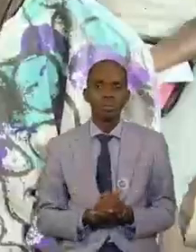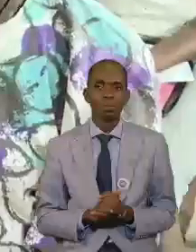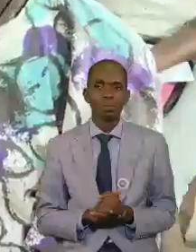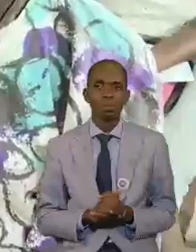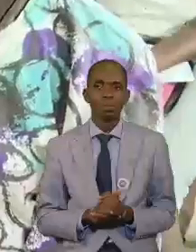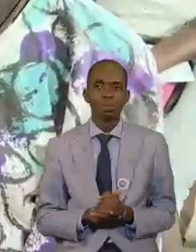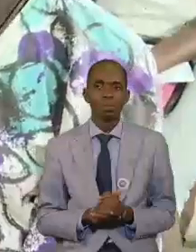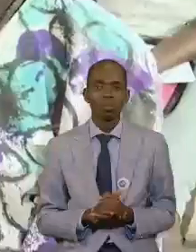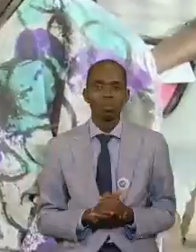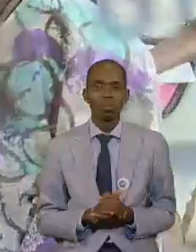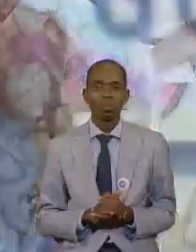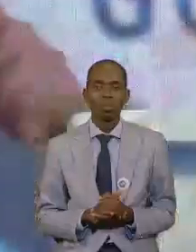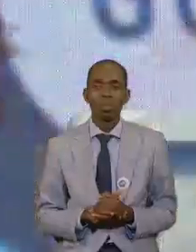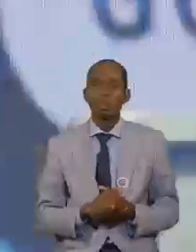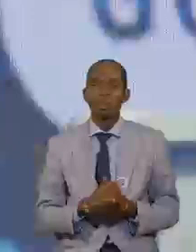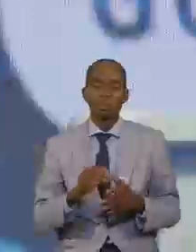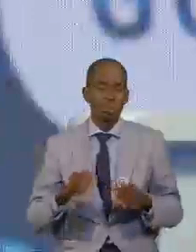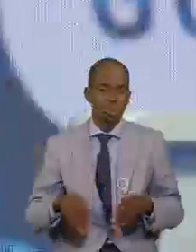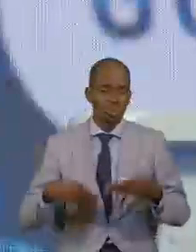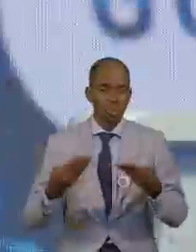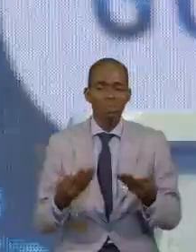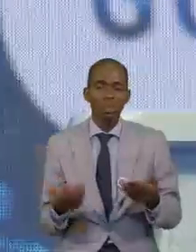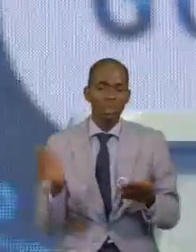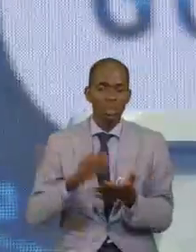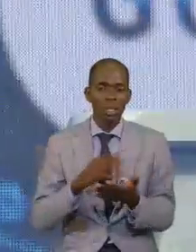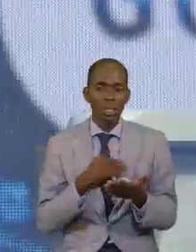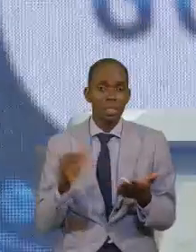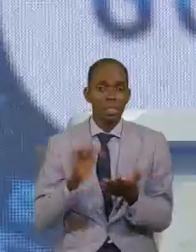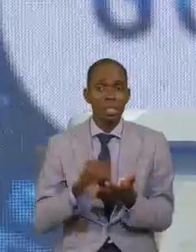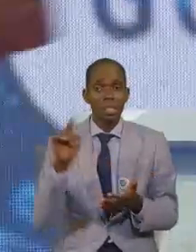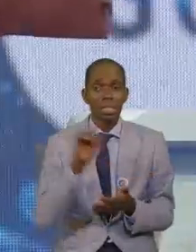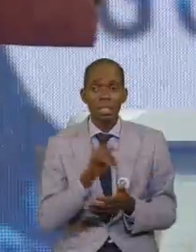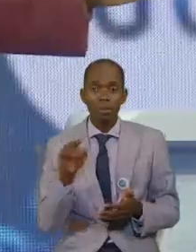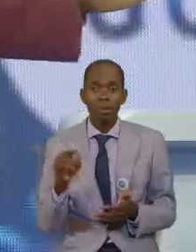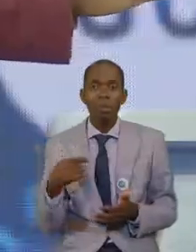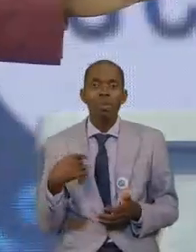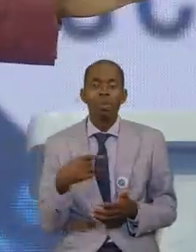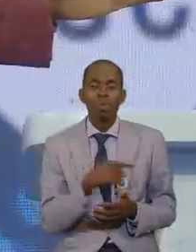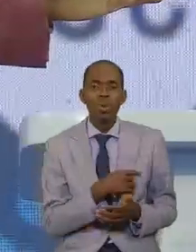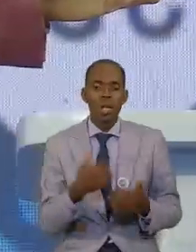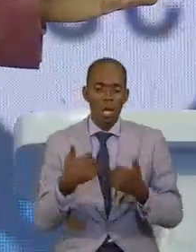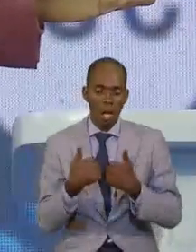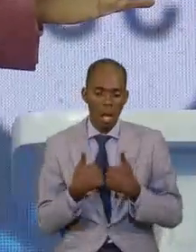We've heard it over and over now, therefore we have known the truth.